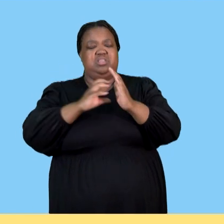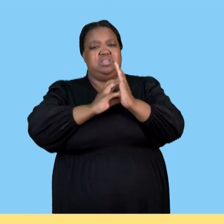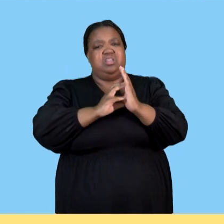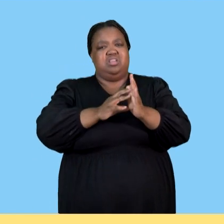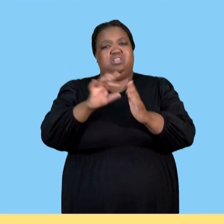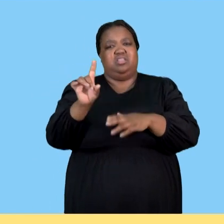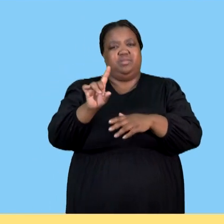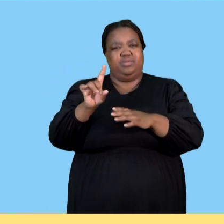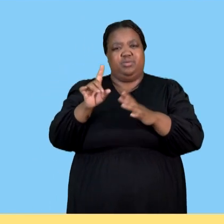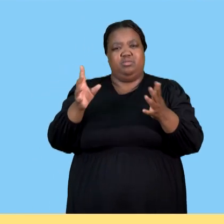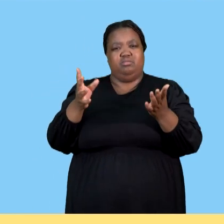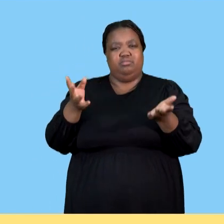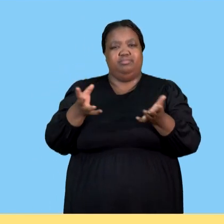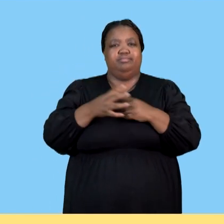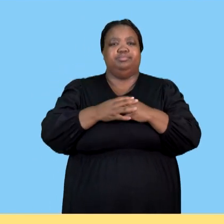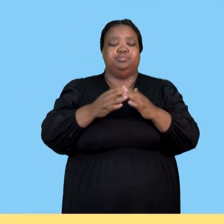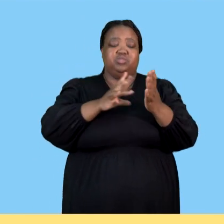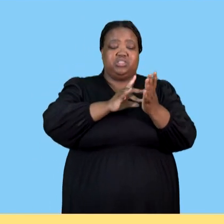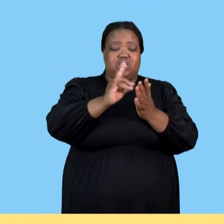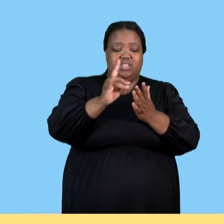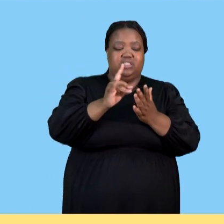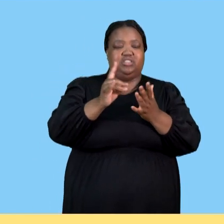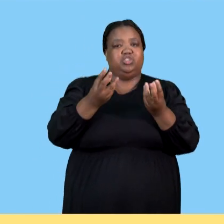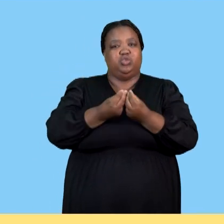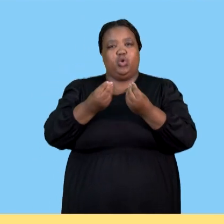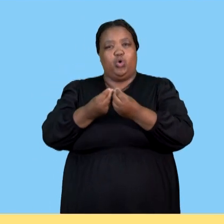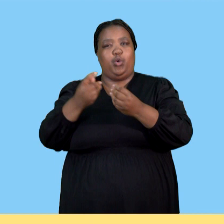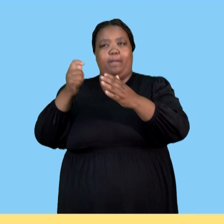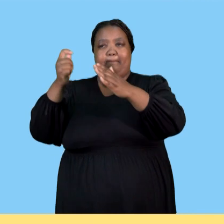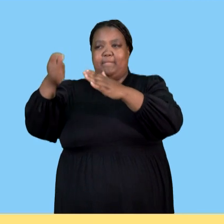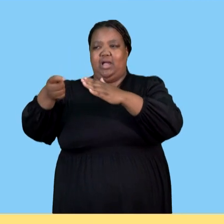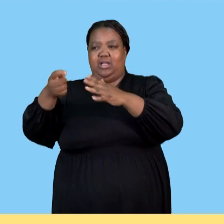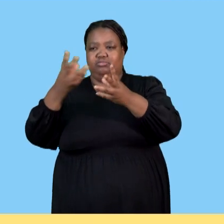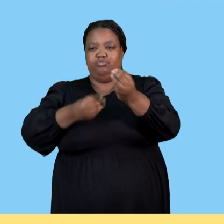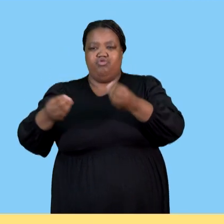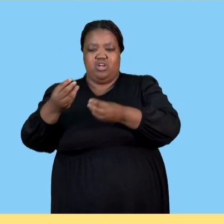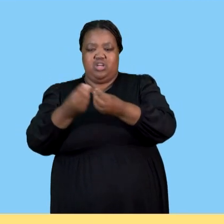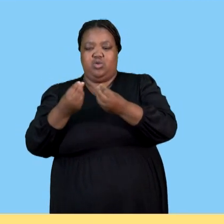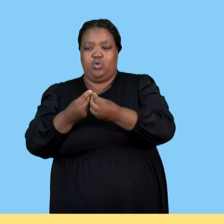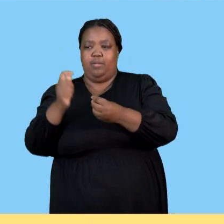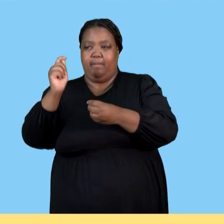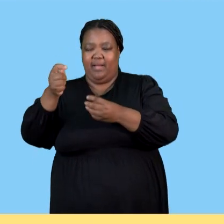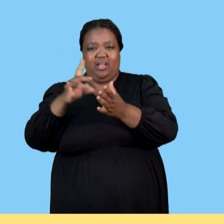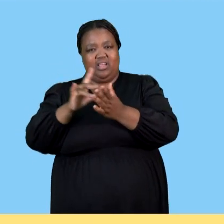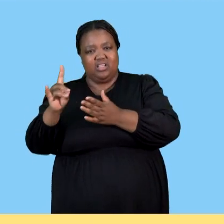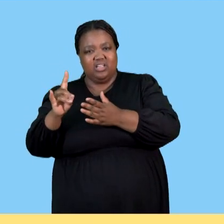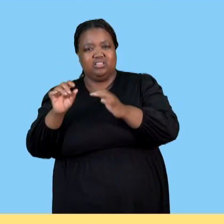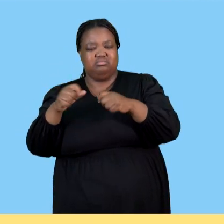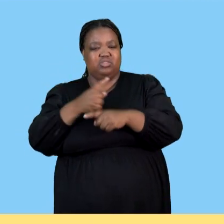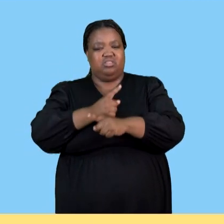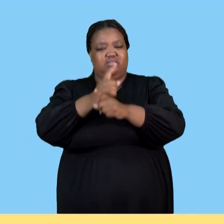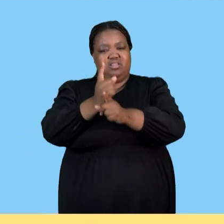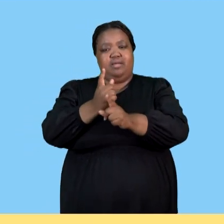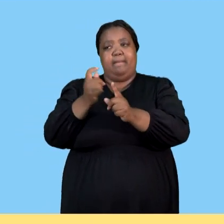Examples would include cash purchases of trading stock and fixed assets. So when we buy trading stock on cash or